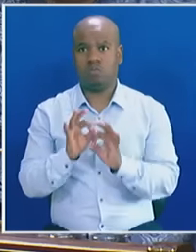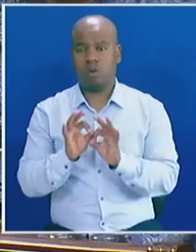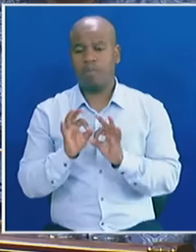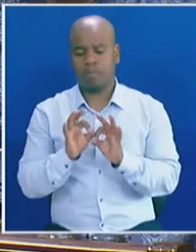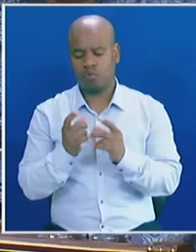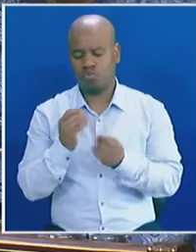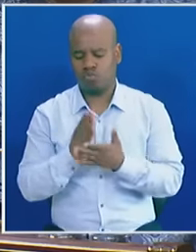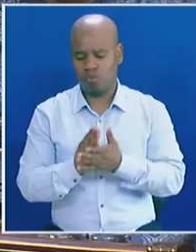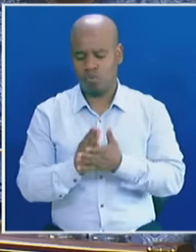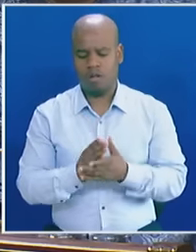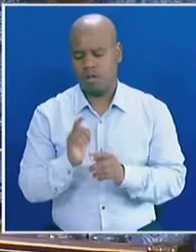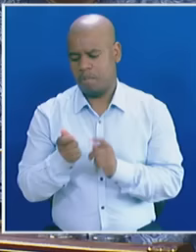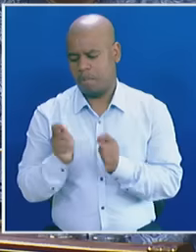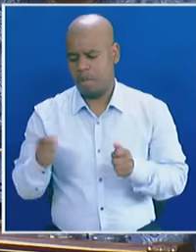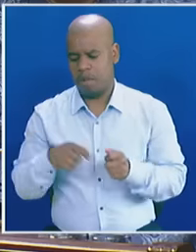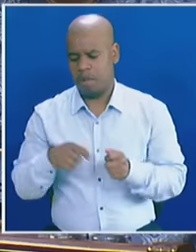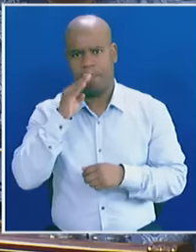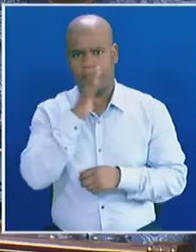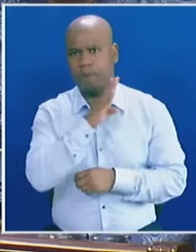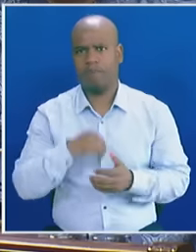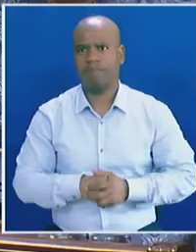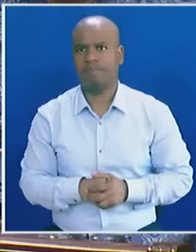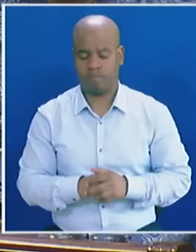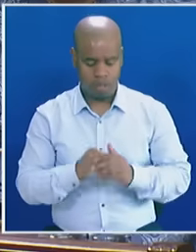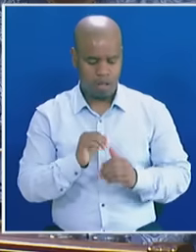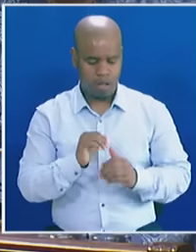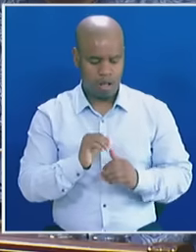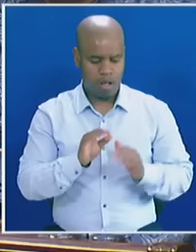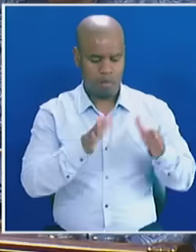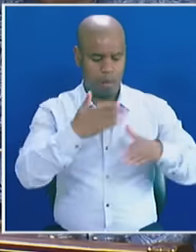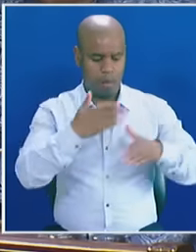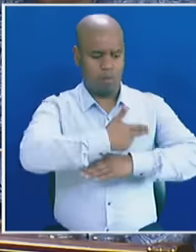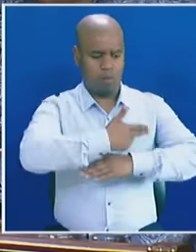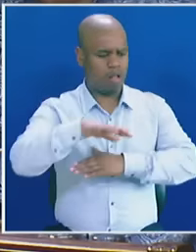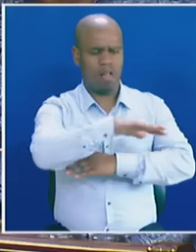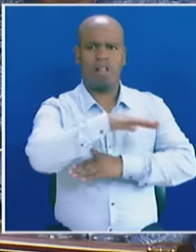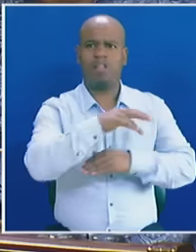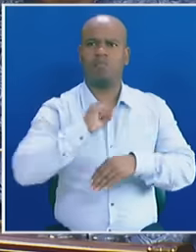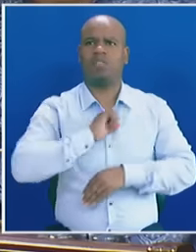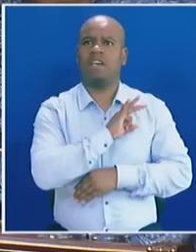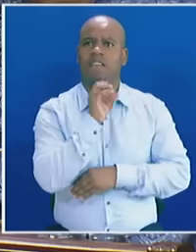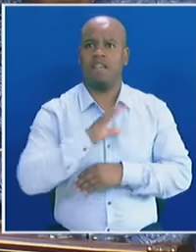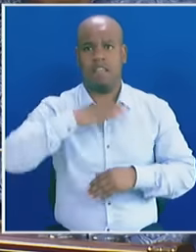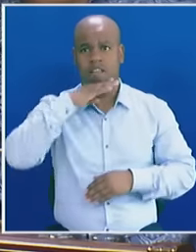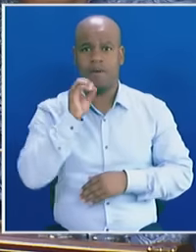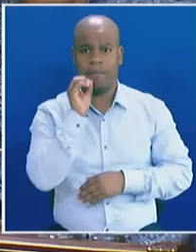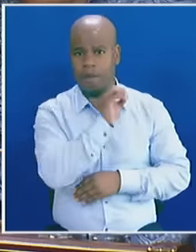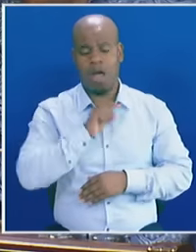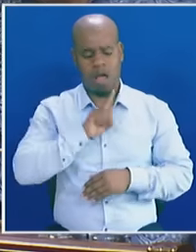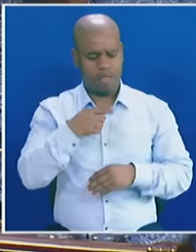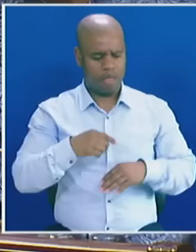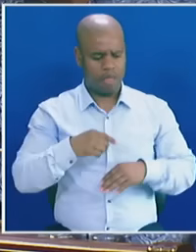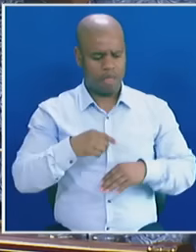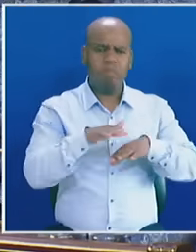lead to non-payment of duties. Border posts are understaffed, and some even lack the basic facilities